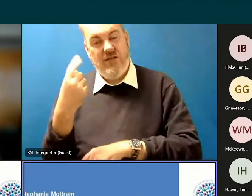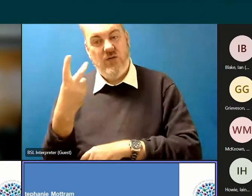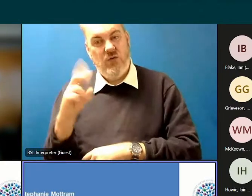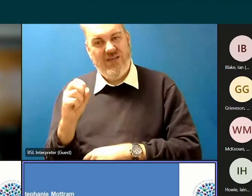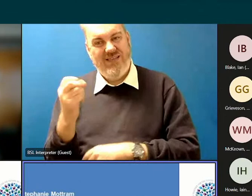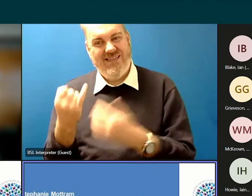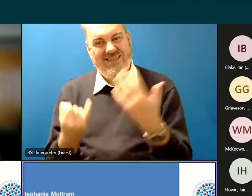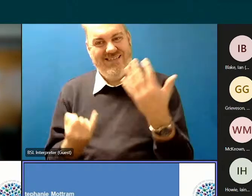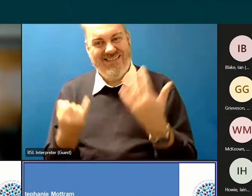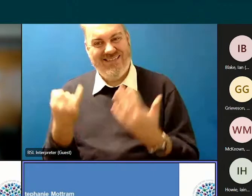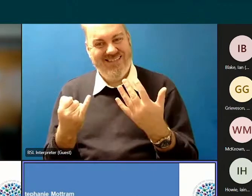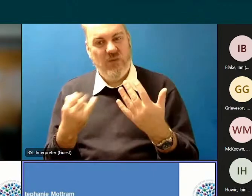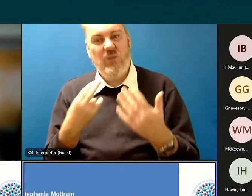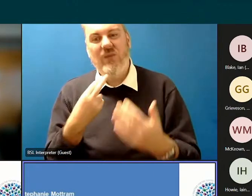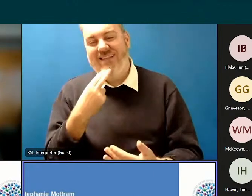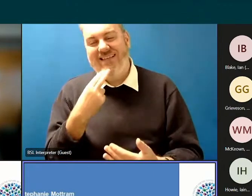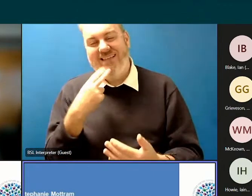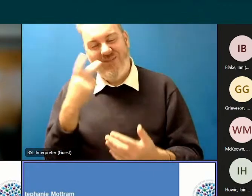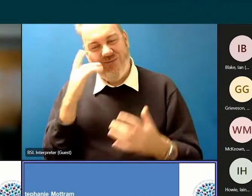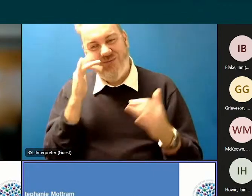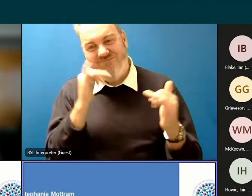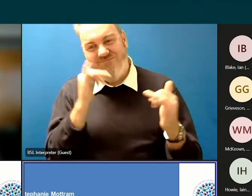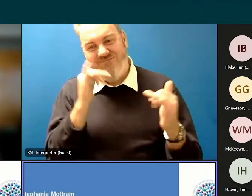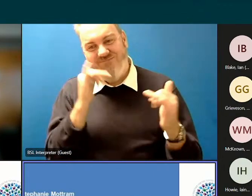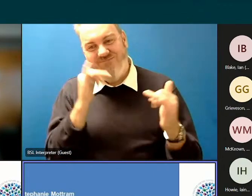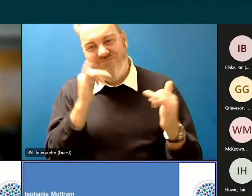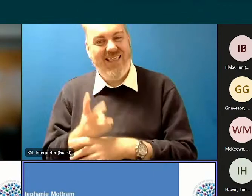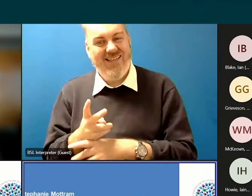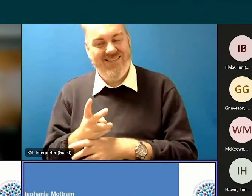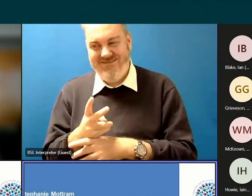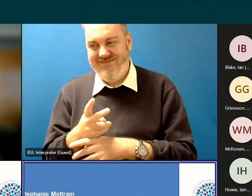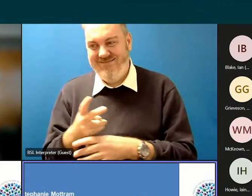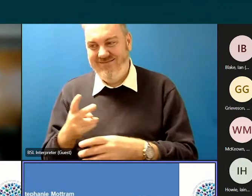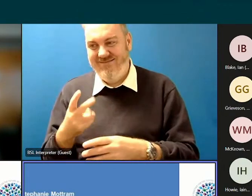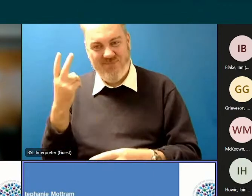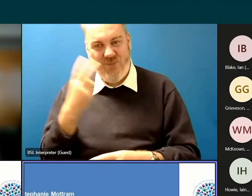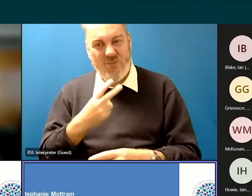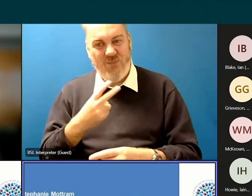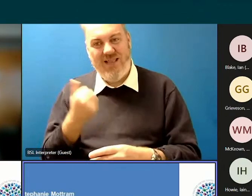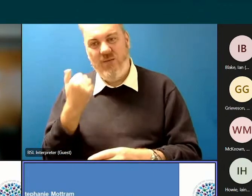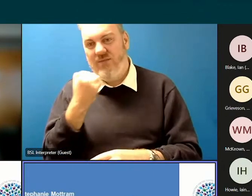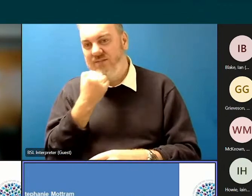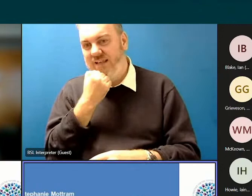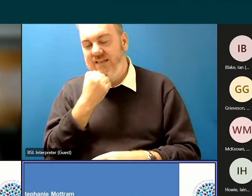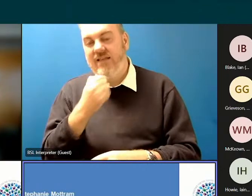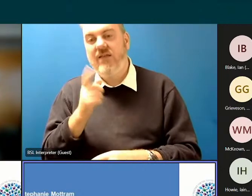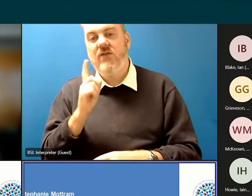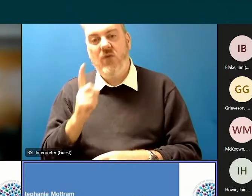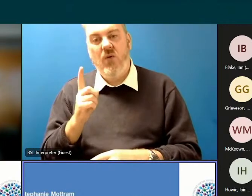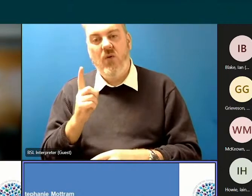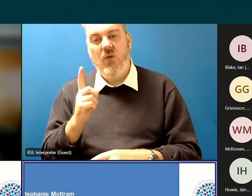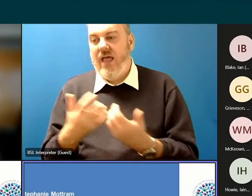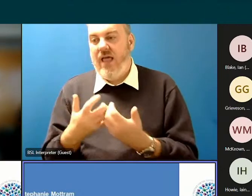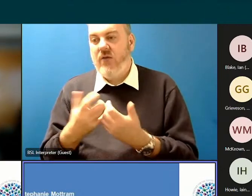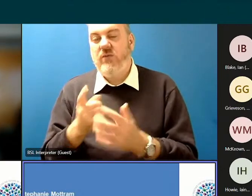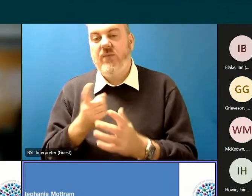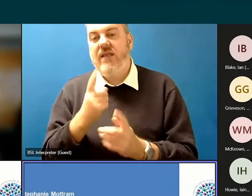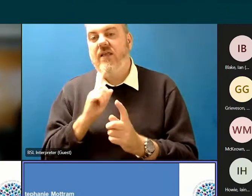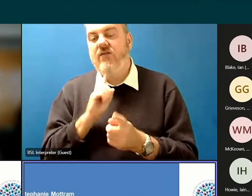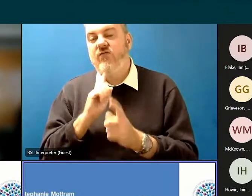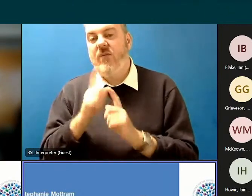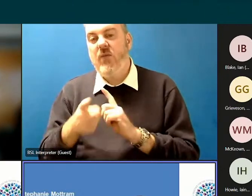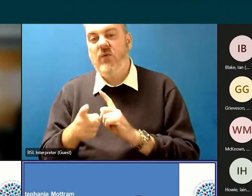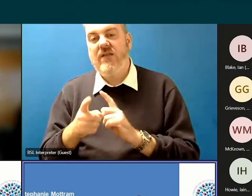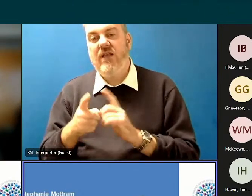needs revisited in terms of what meets the needs of the area committee and what should we be reporting in through the IGB direction.